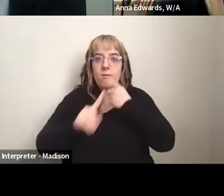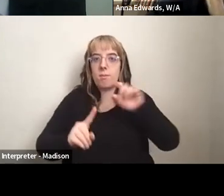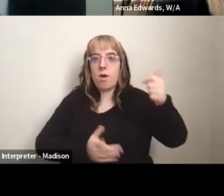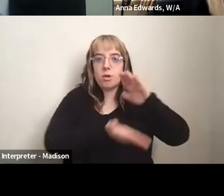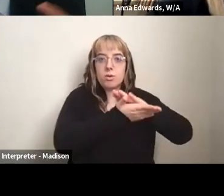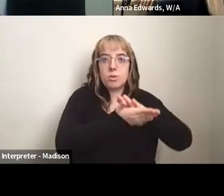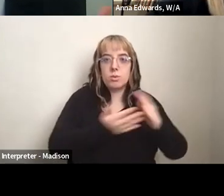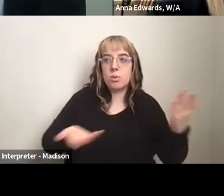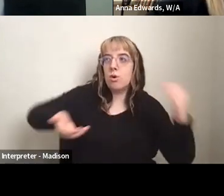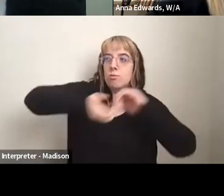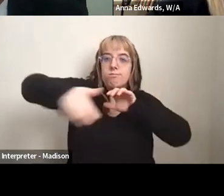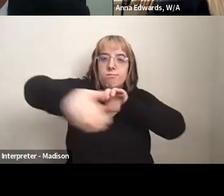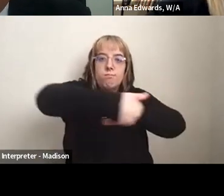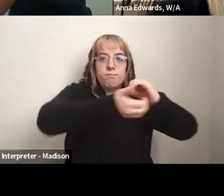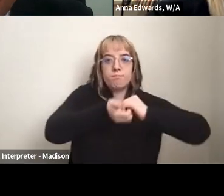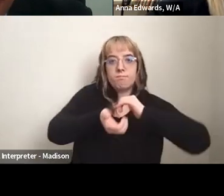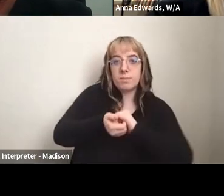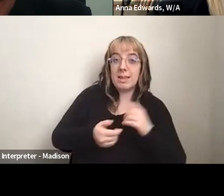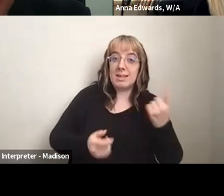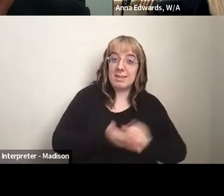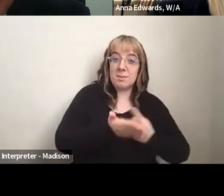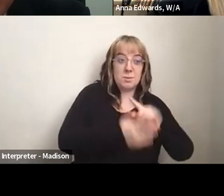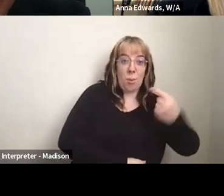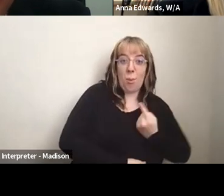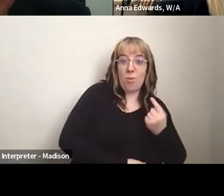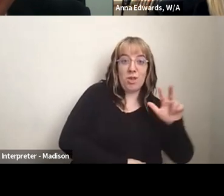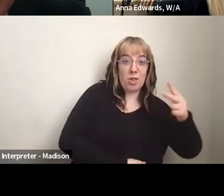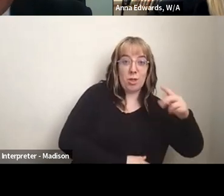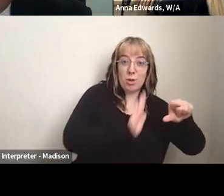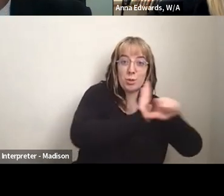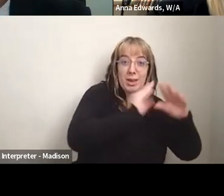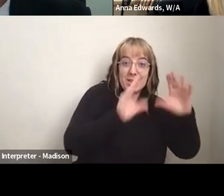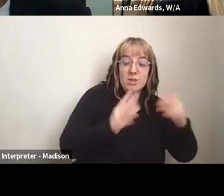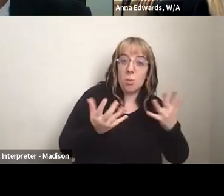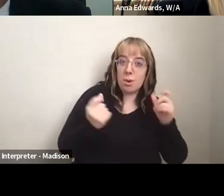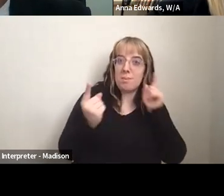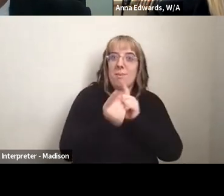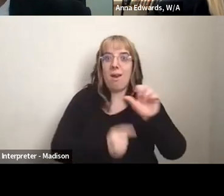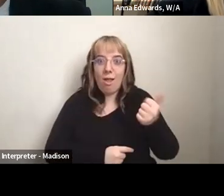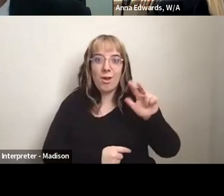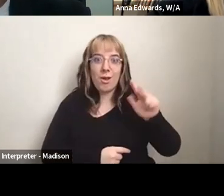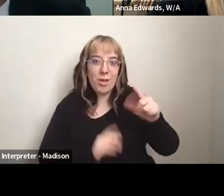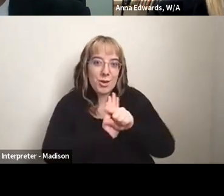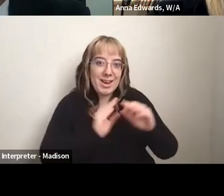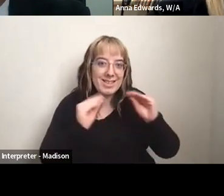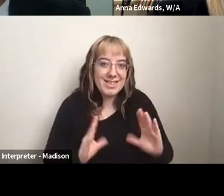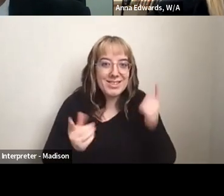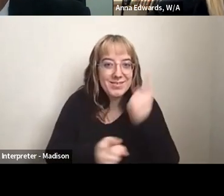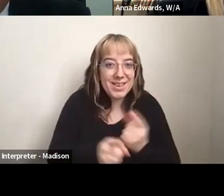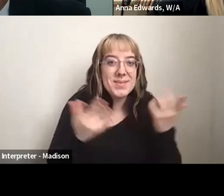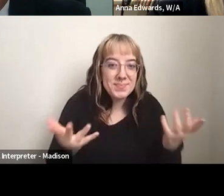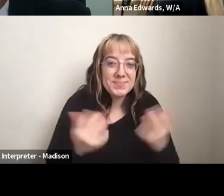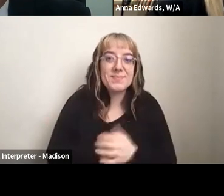third grade teacher, so we want you to be able to meet. But even some of those are held virtually. But yeah, we do definitely have a mix of both.